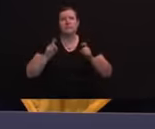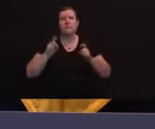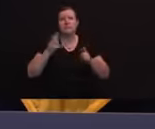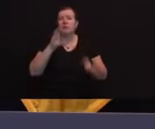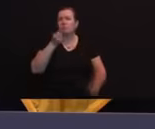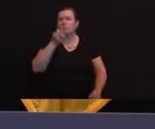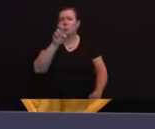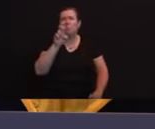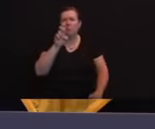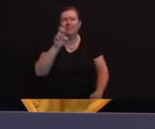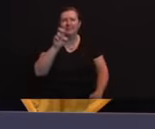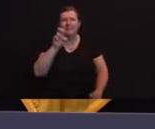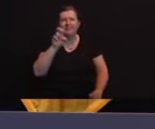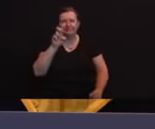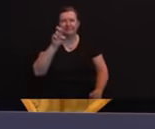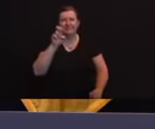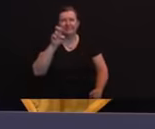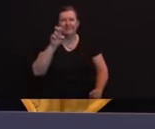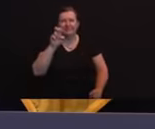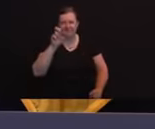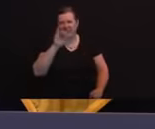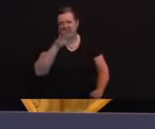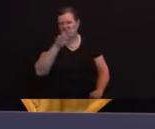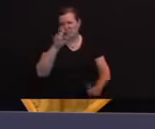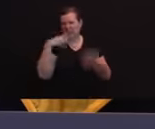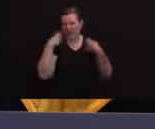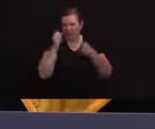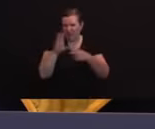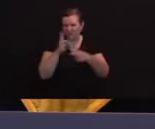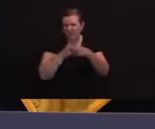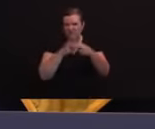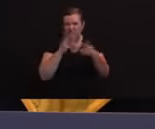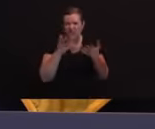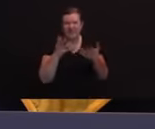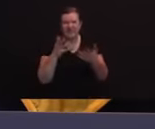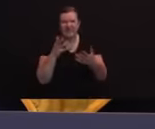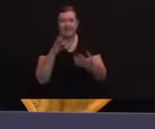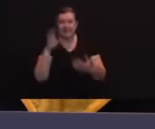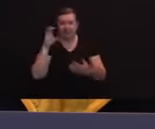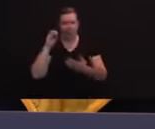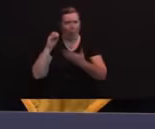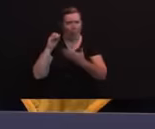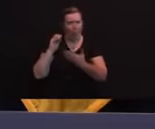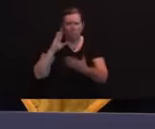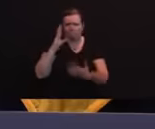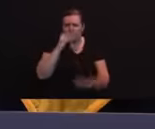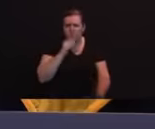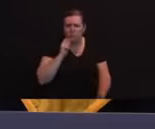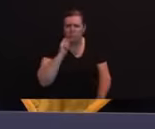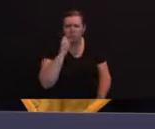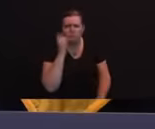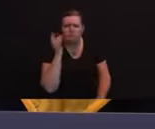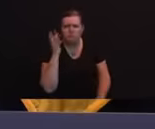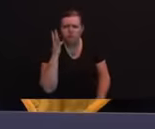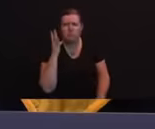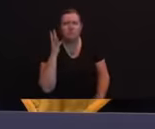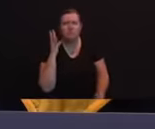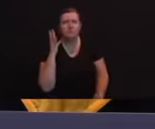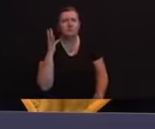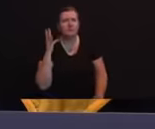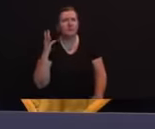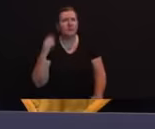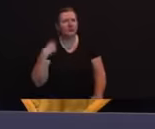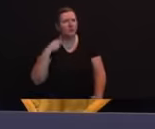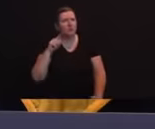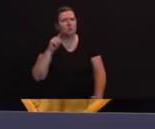conversation with their CEO. That's a pretty cool one because it looks like something around this size. You have 20 cartridges. It